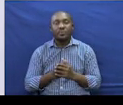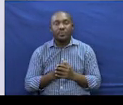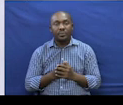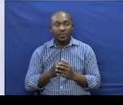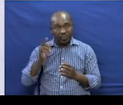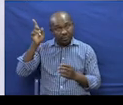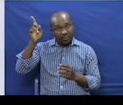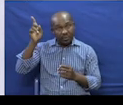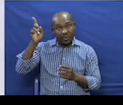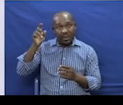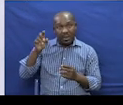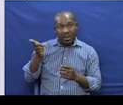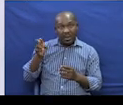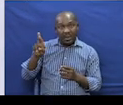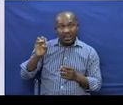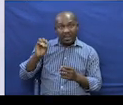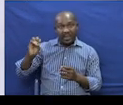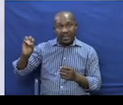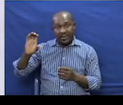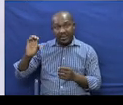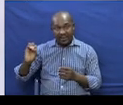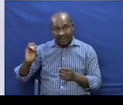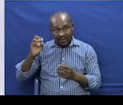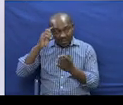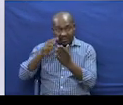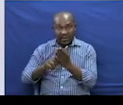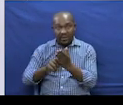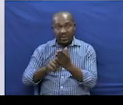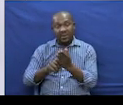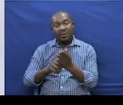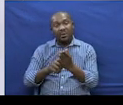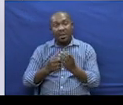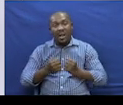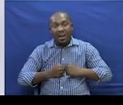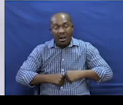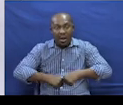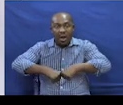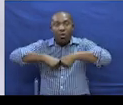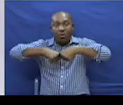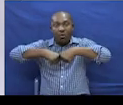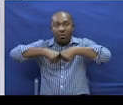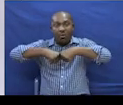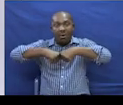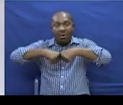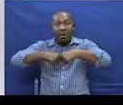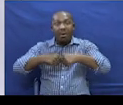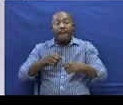in Greece was used to mean the rule by people.